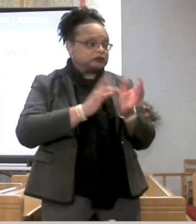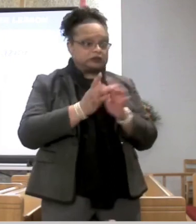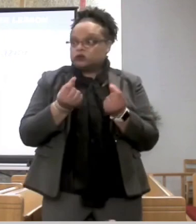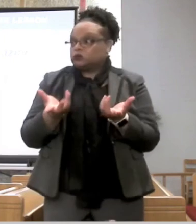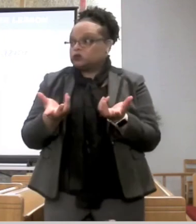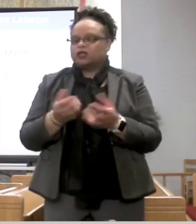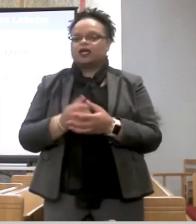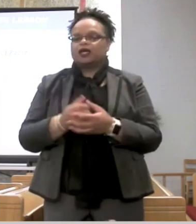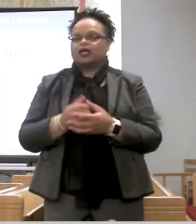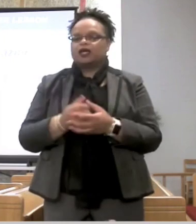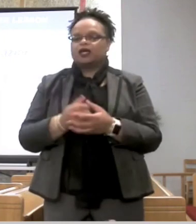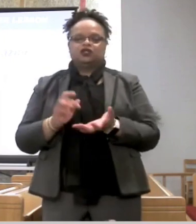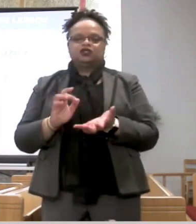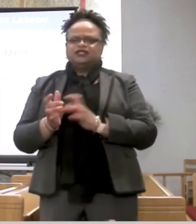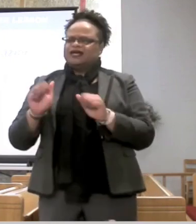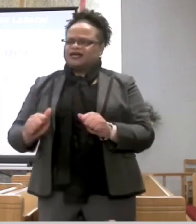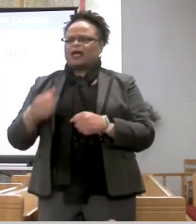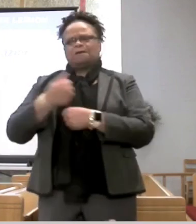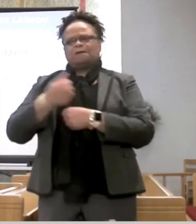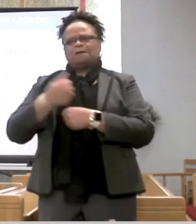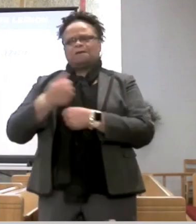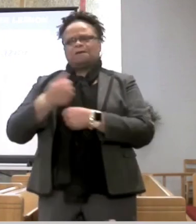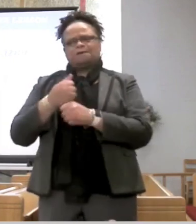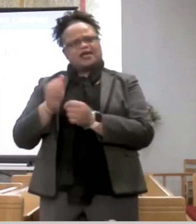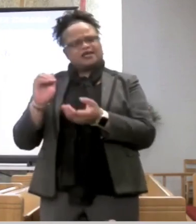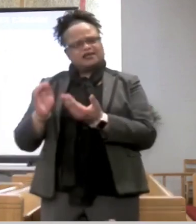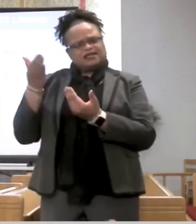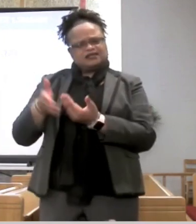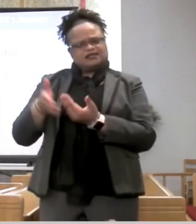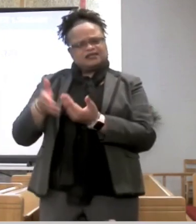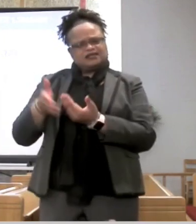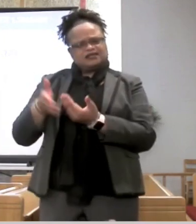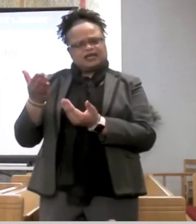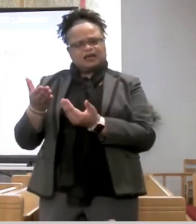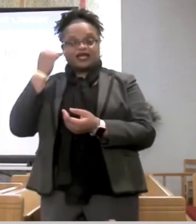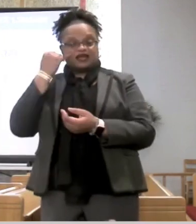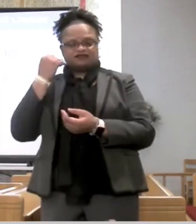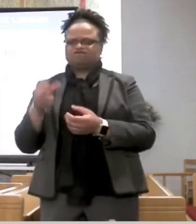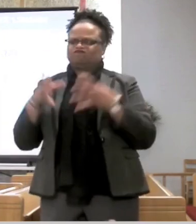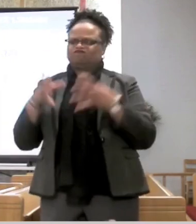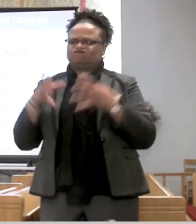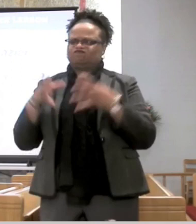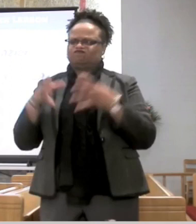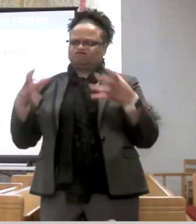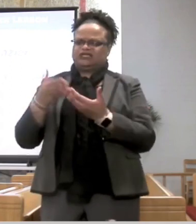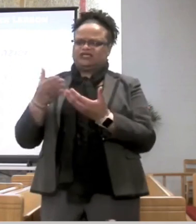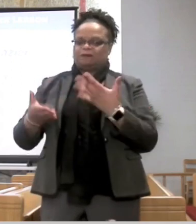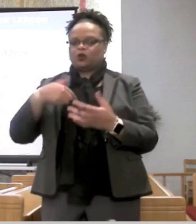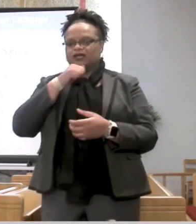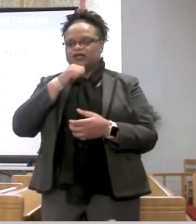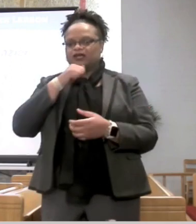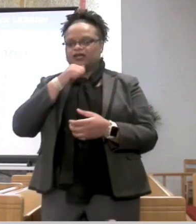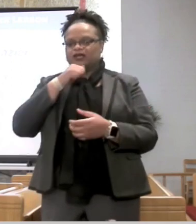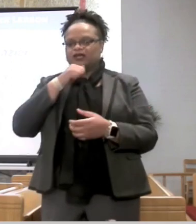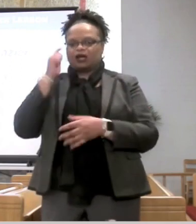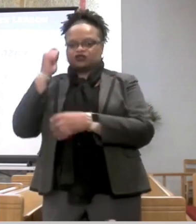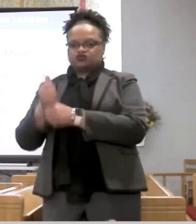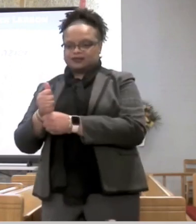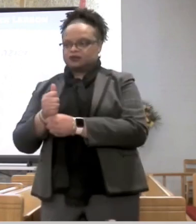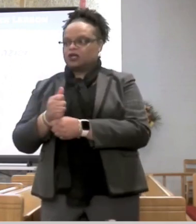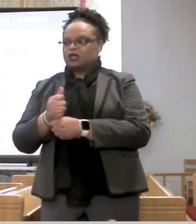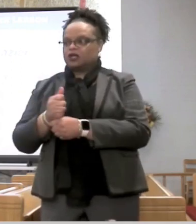easy. But if it was too easy, we may not believe in him. We may not have that trust in him. He was able to do what